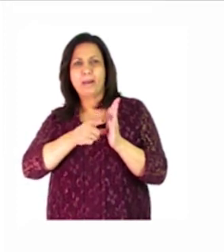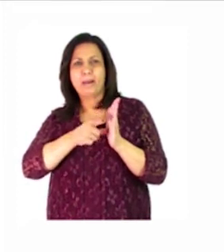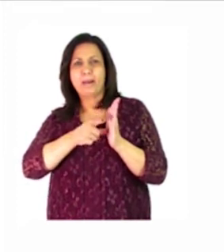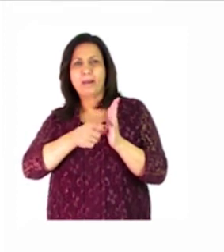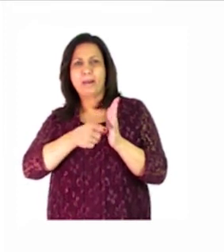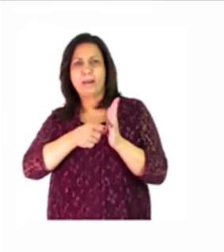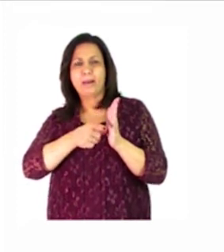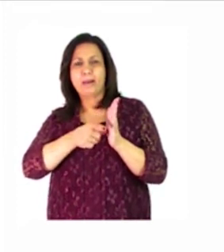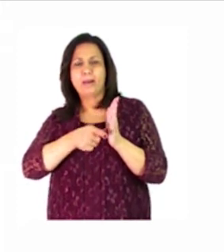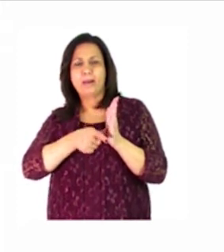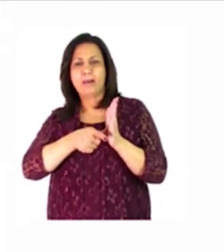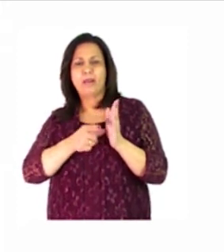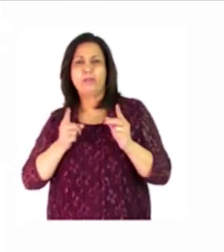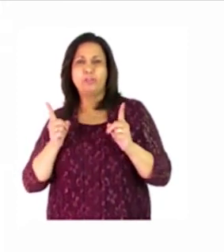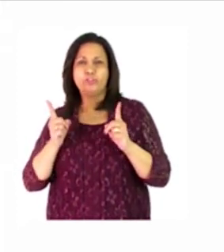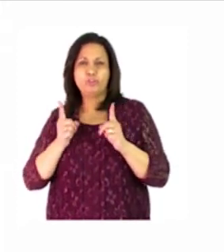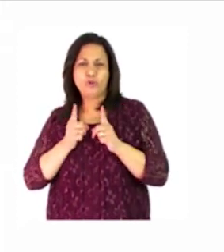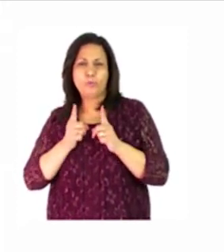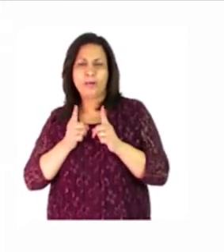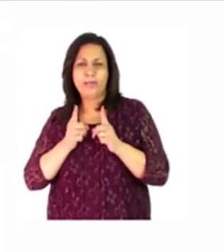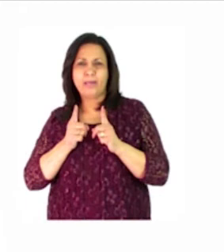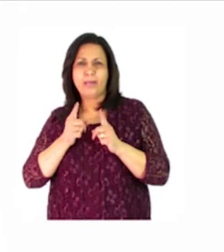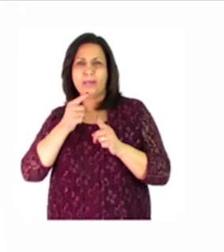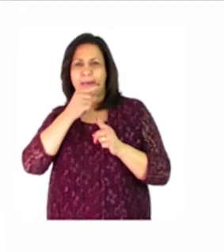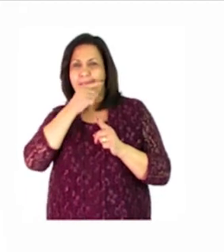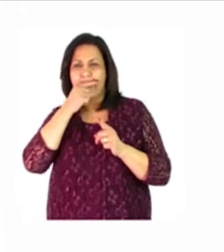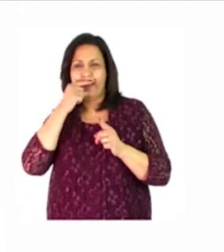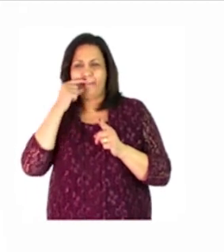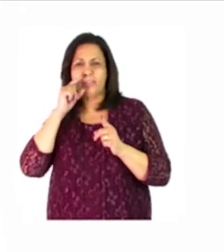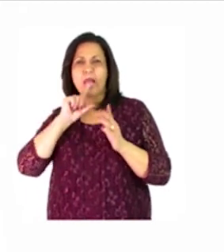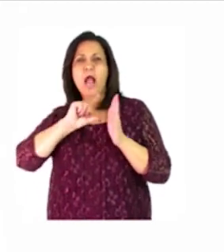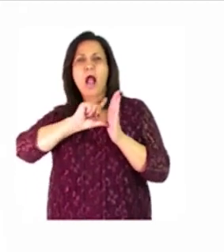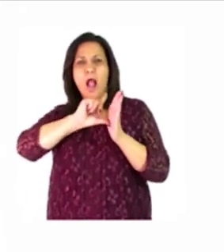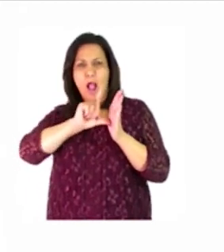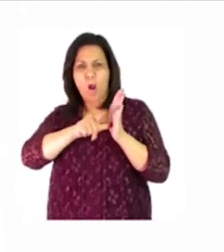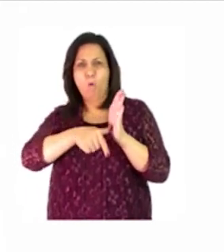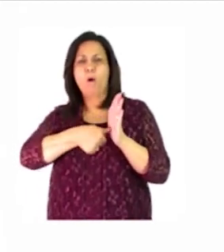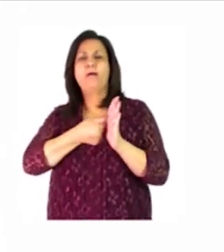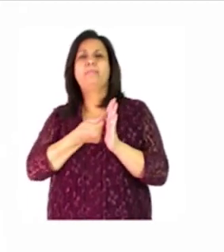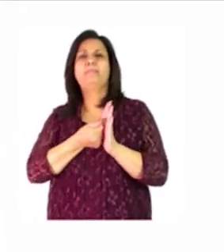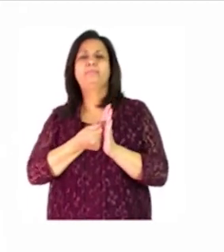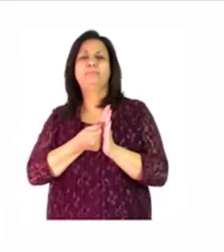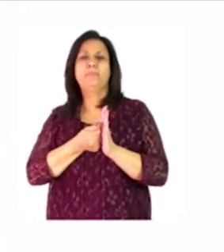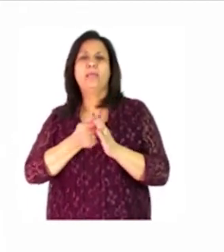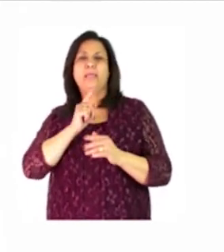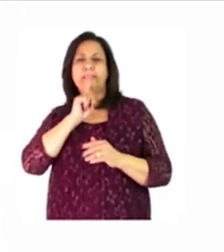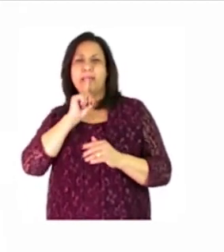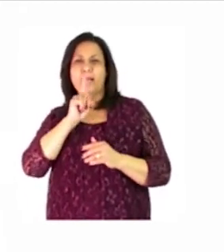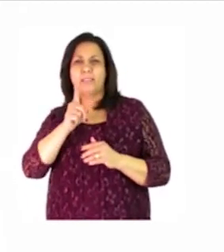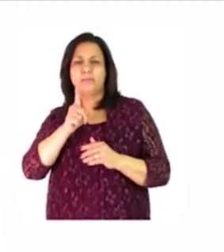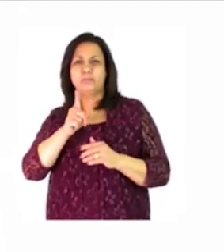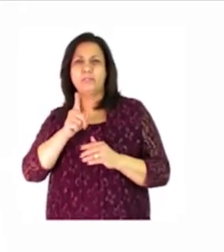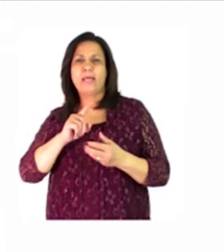hand, and that hand is called an hour hand. It tells us the